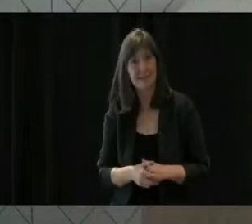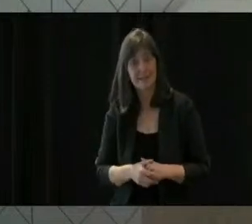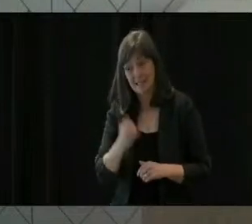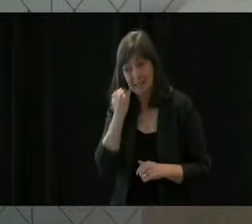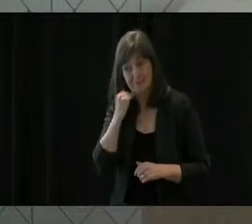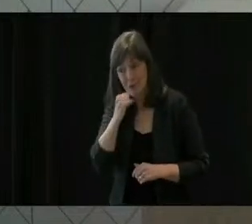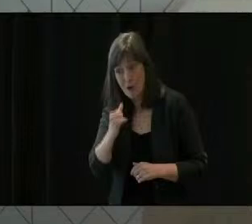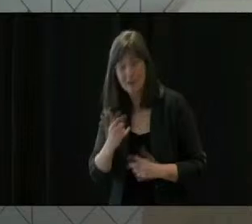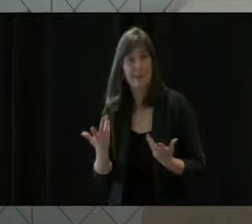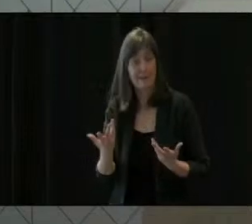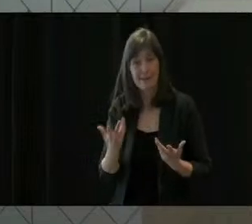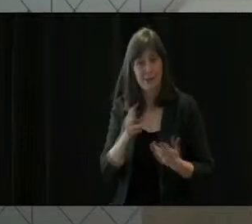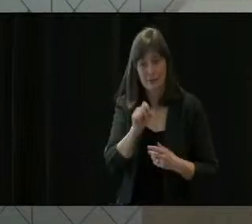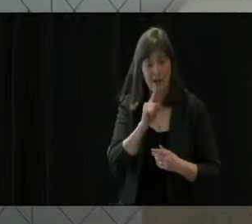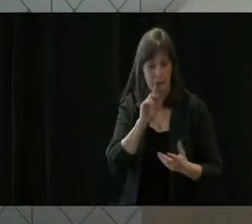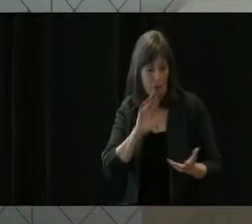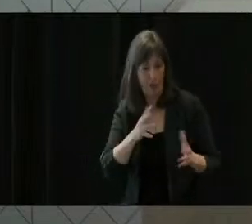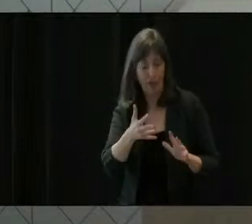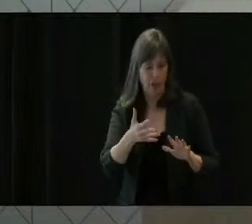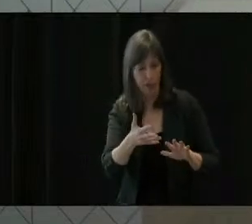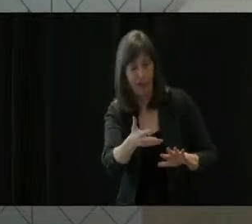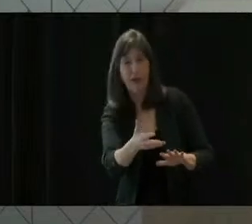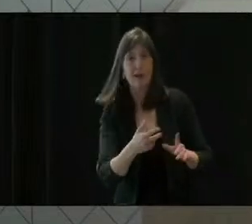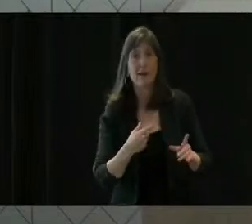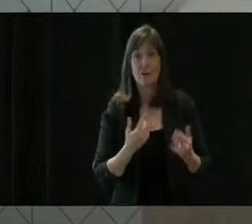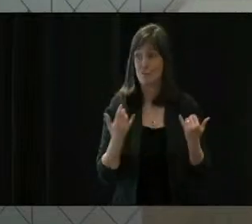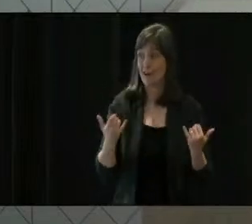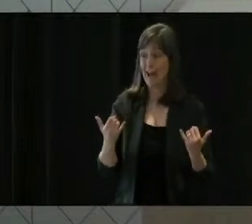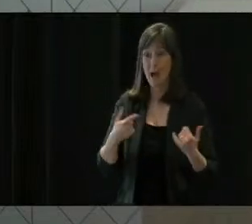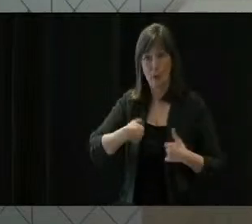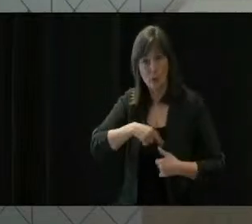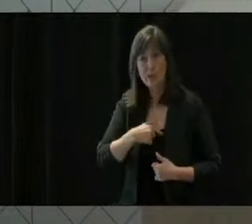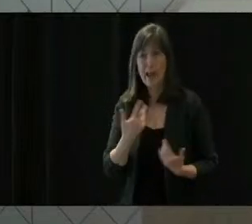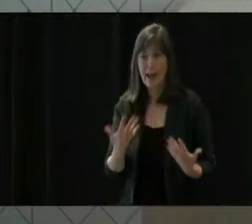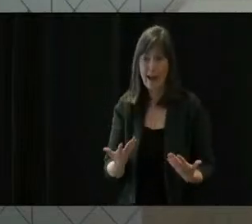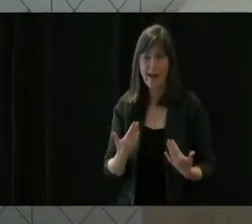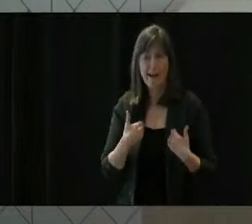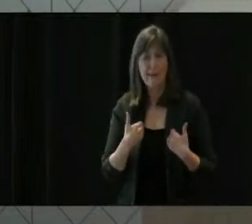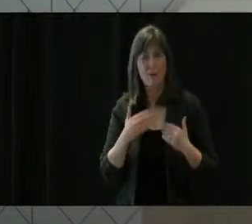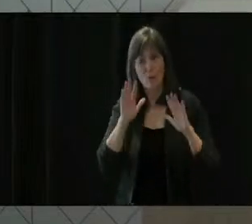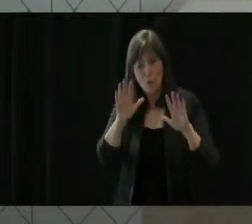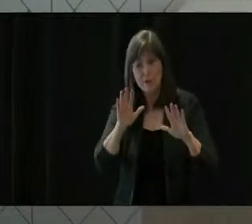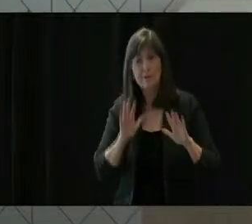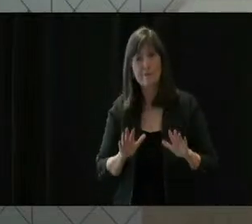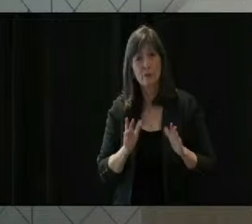on a more stable footing and take advantage of the wonderful assets that we have.